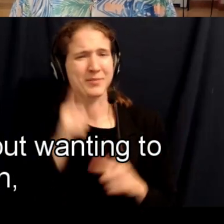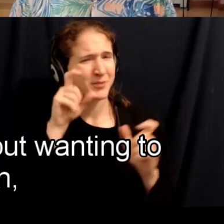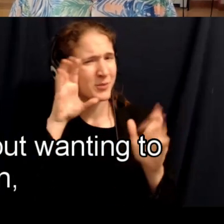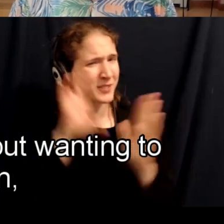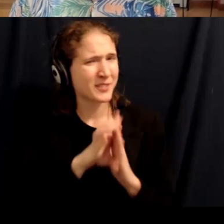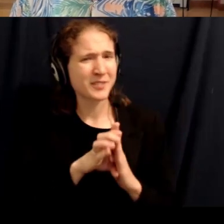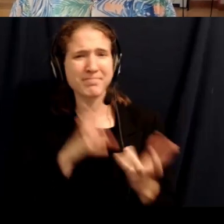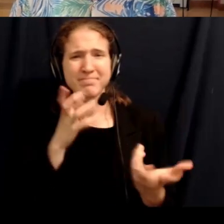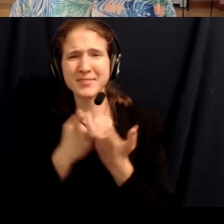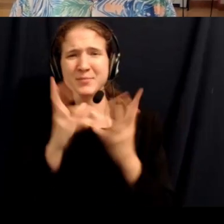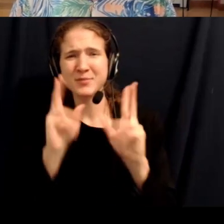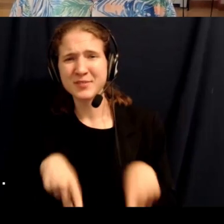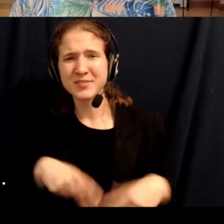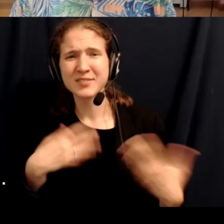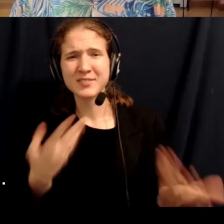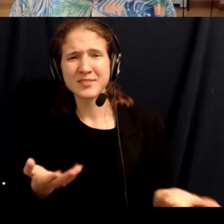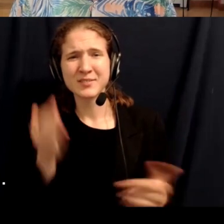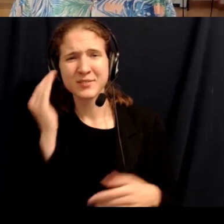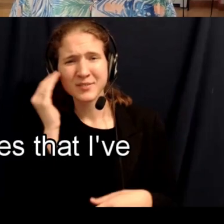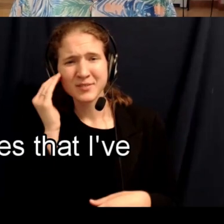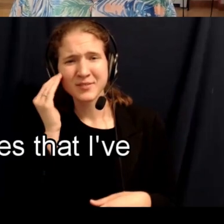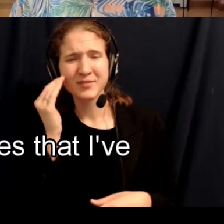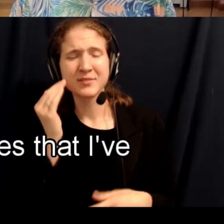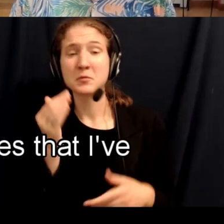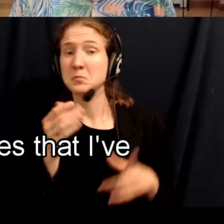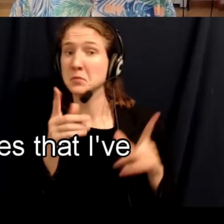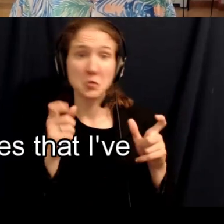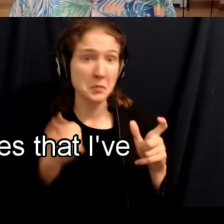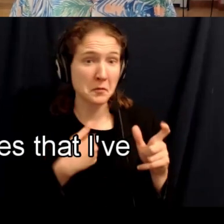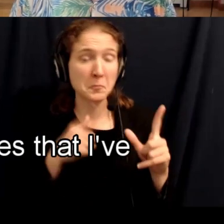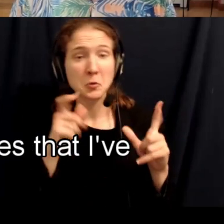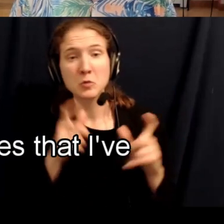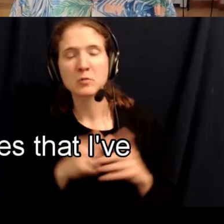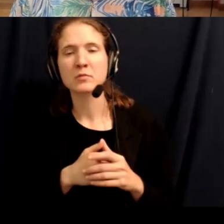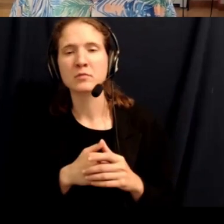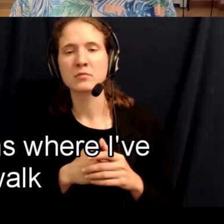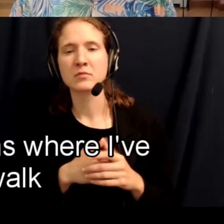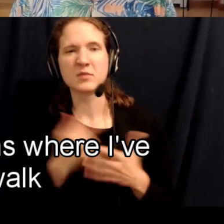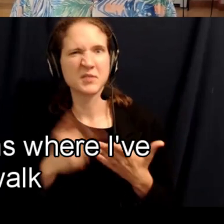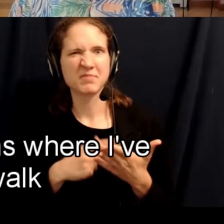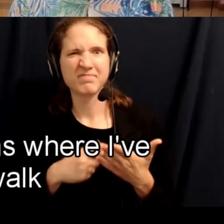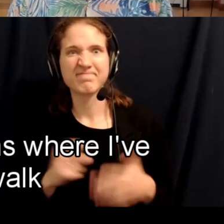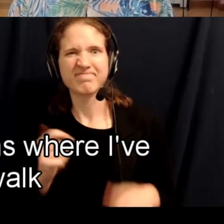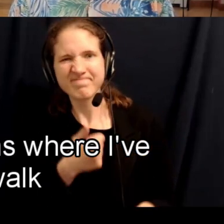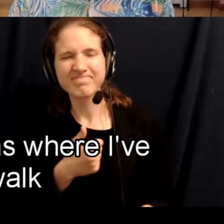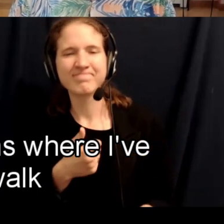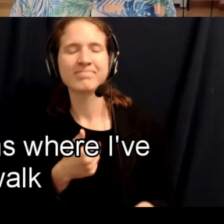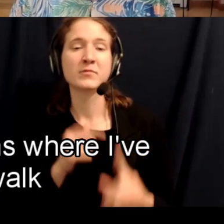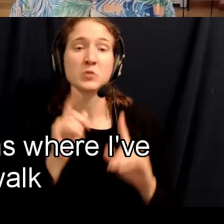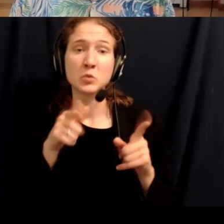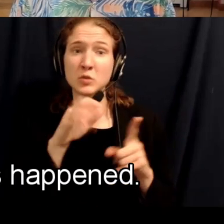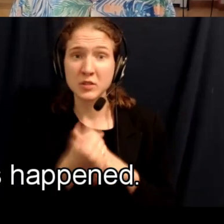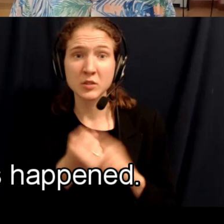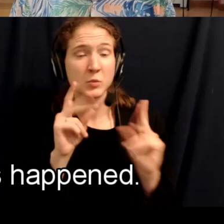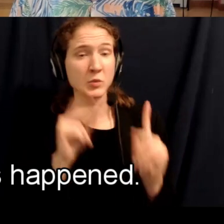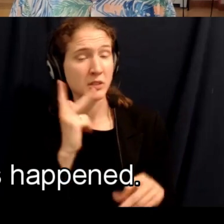paint that person, and or take a photo. And there have been times that I've kicked myself. I've been in these situations where I've seen somebody